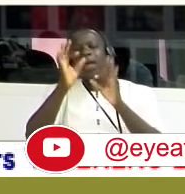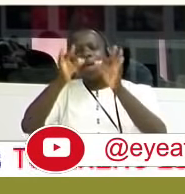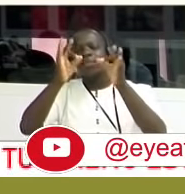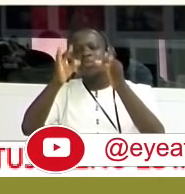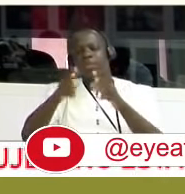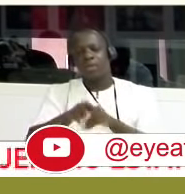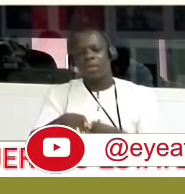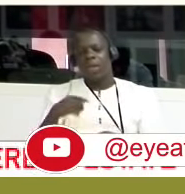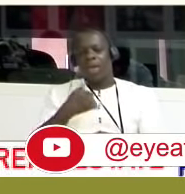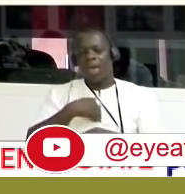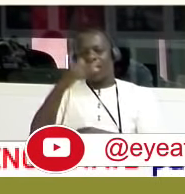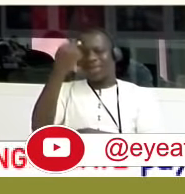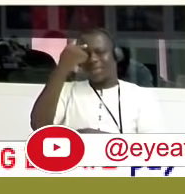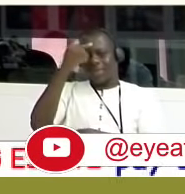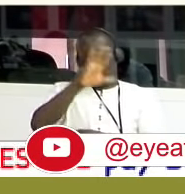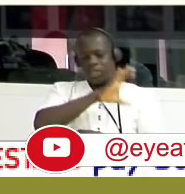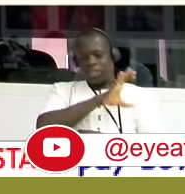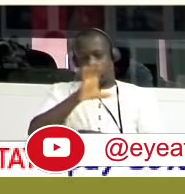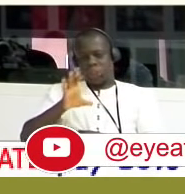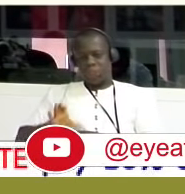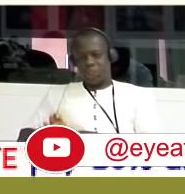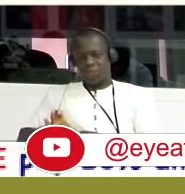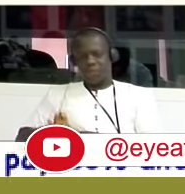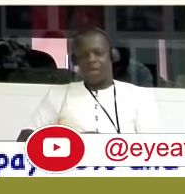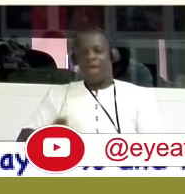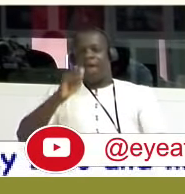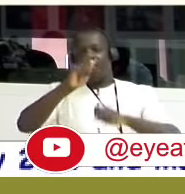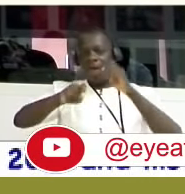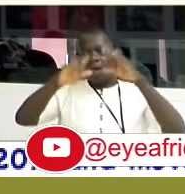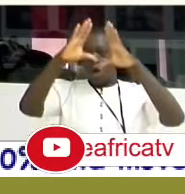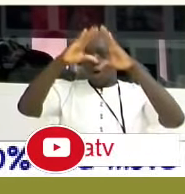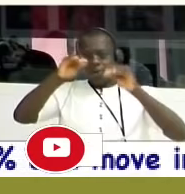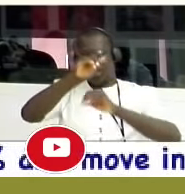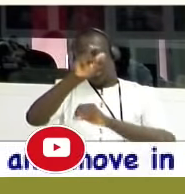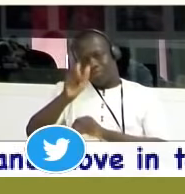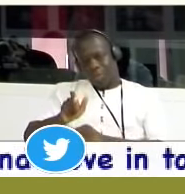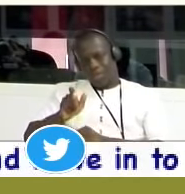the chief fire officer, Roger Bakurin, gave me the information.